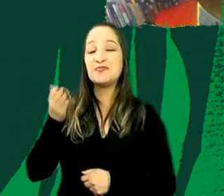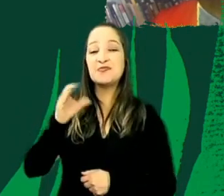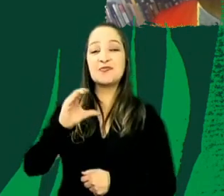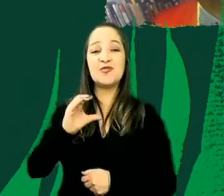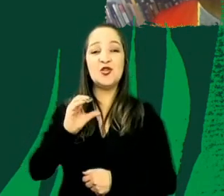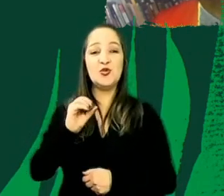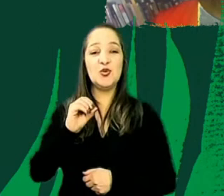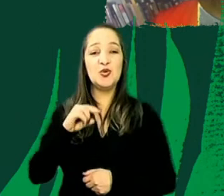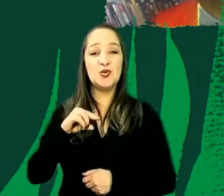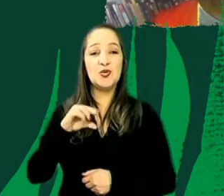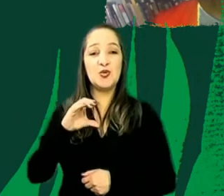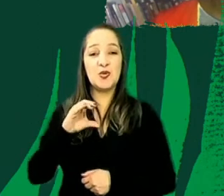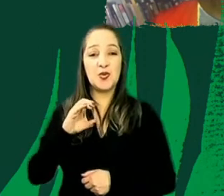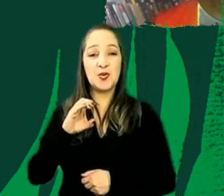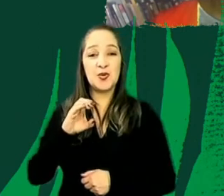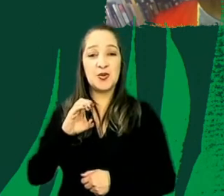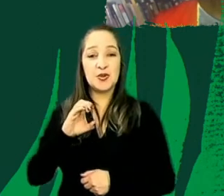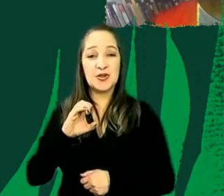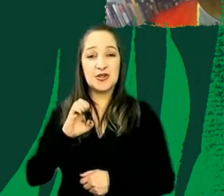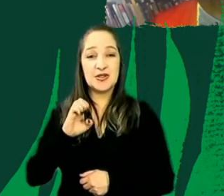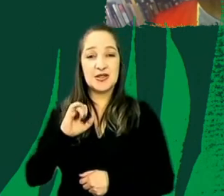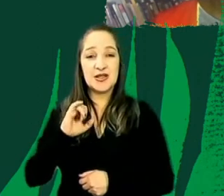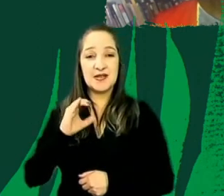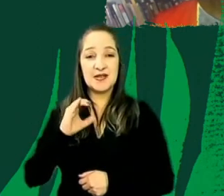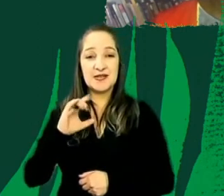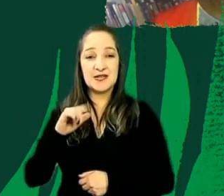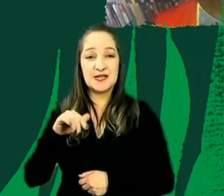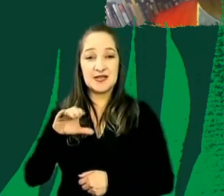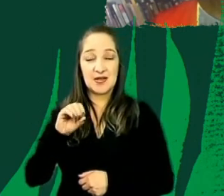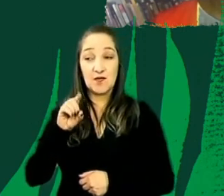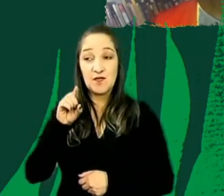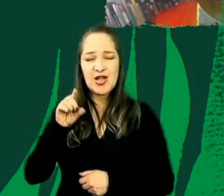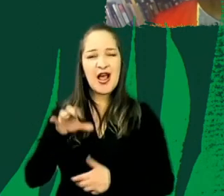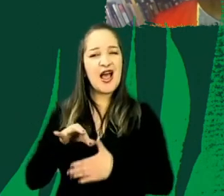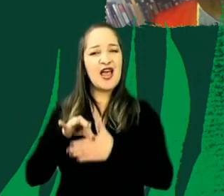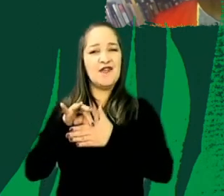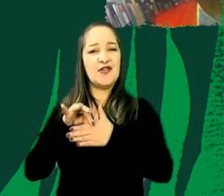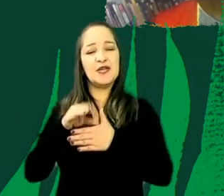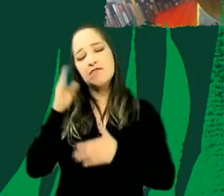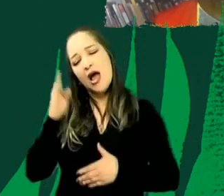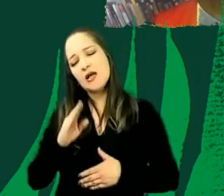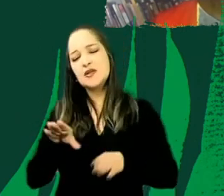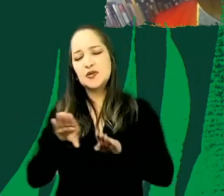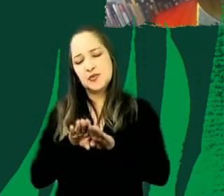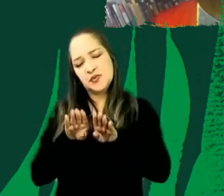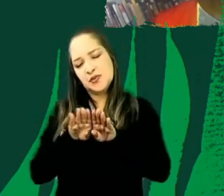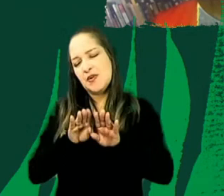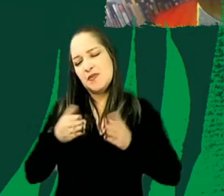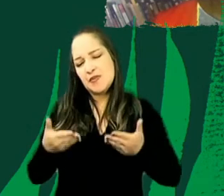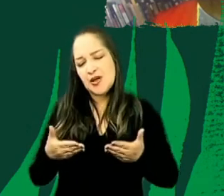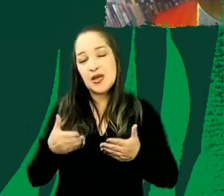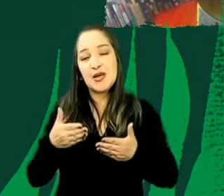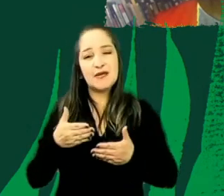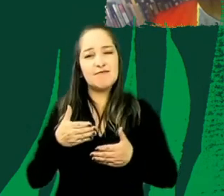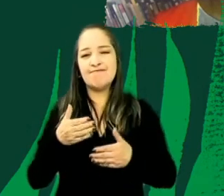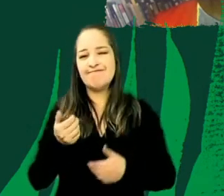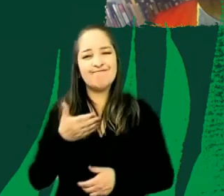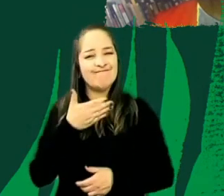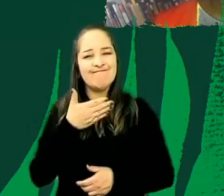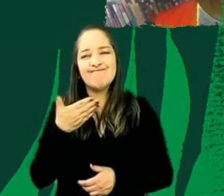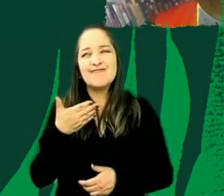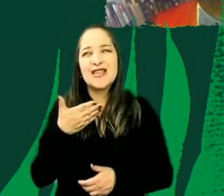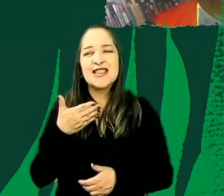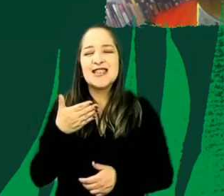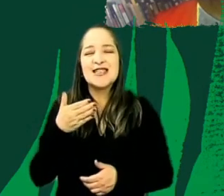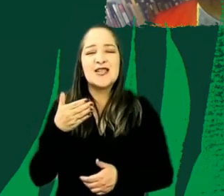Conceição, for you, this reference for so many in Brazil, of course, without a doubt, the various different writers